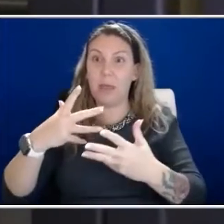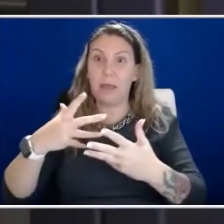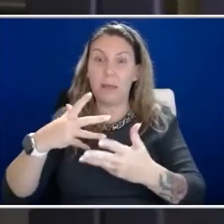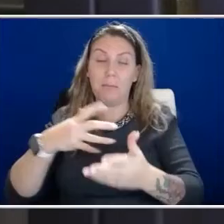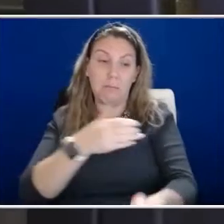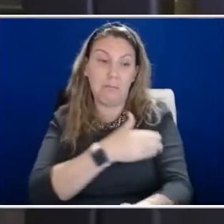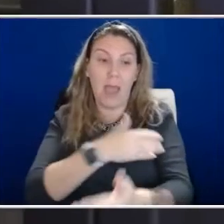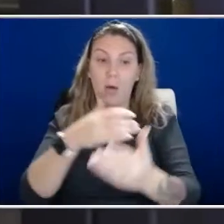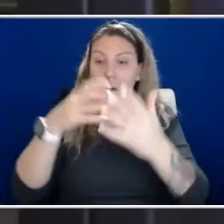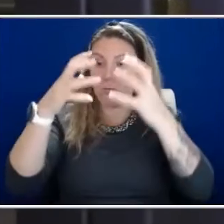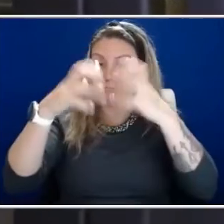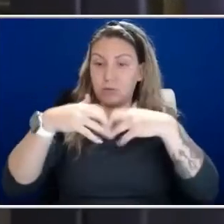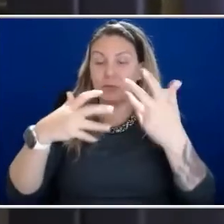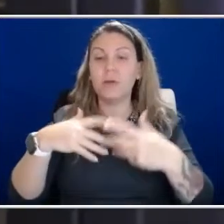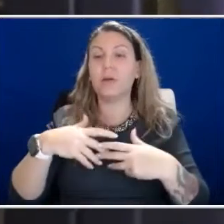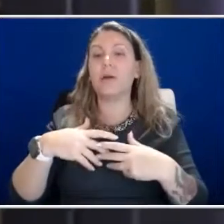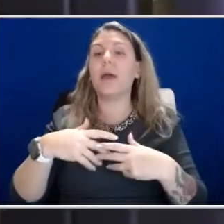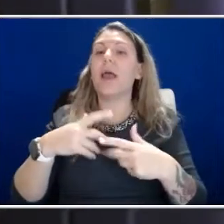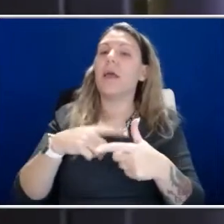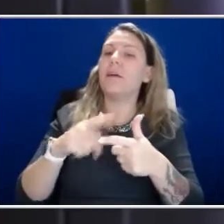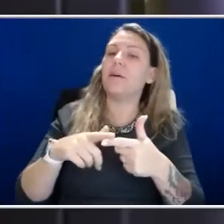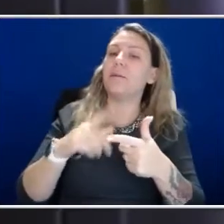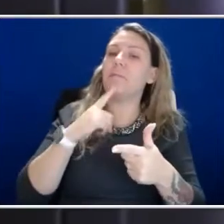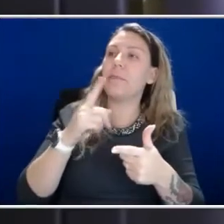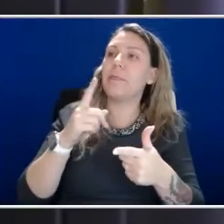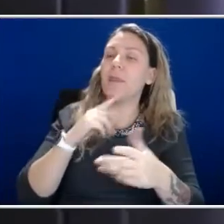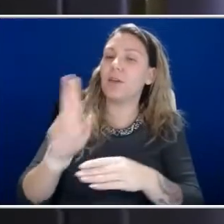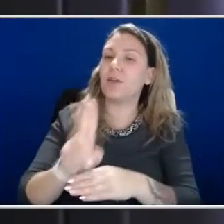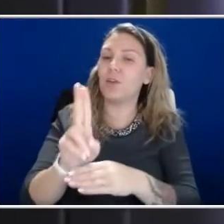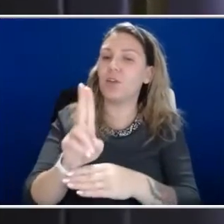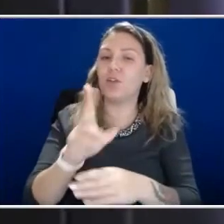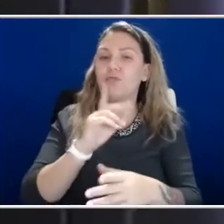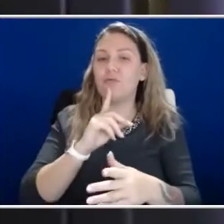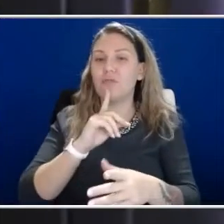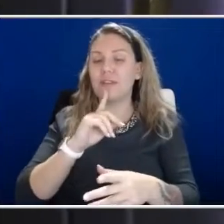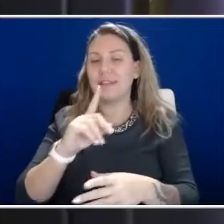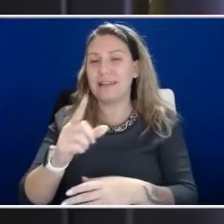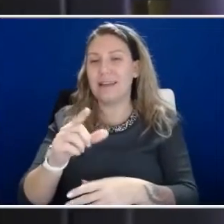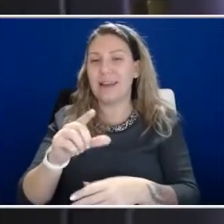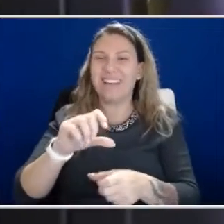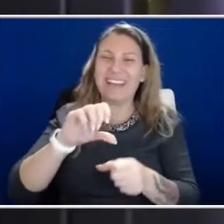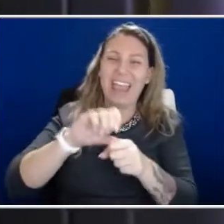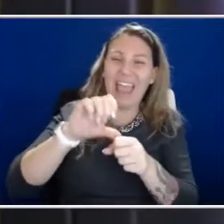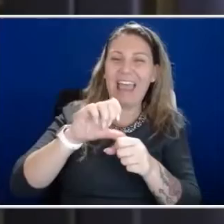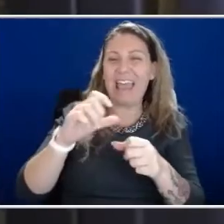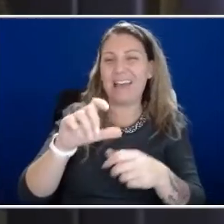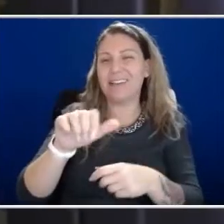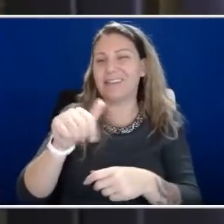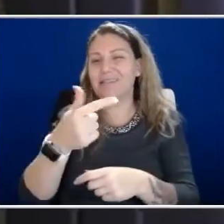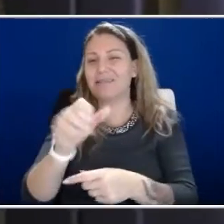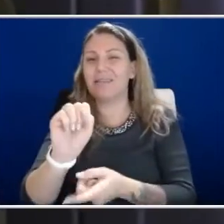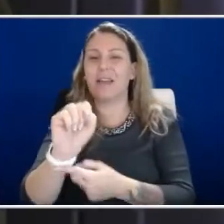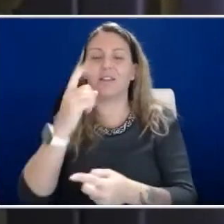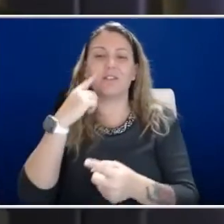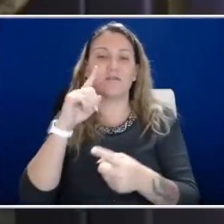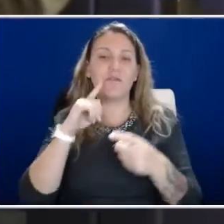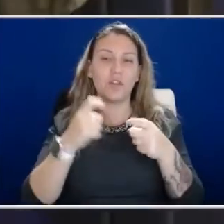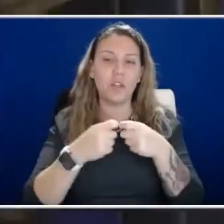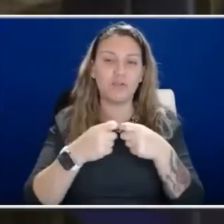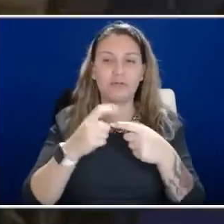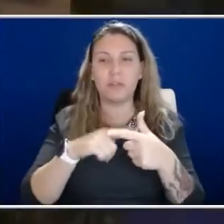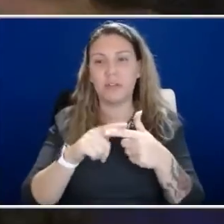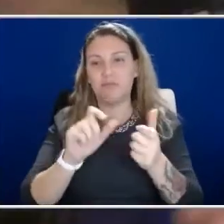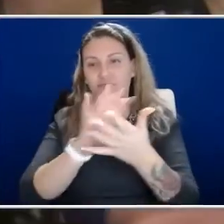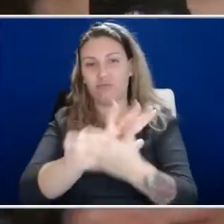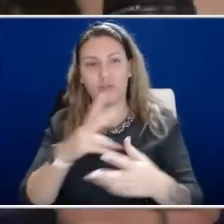the house to prevent someone from stealing it. And they run a gas generator for electricity, and it causes problems as well.